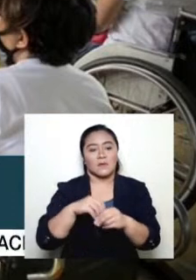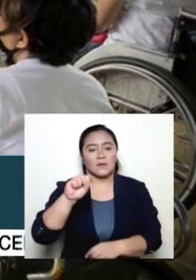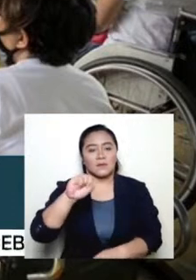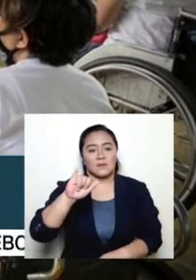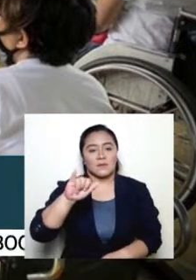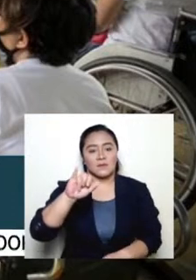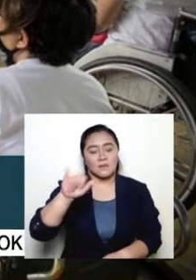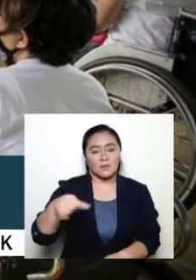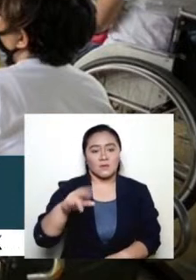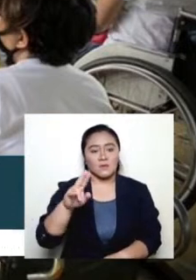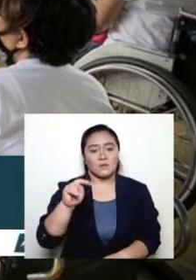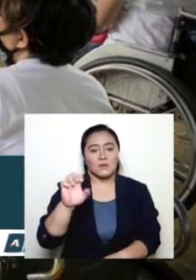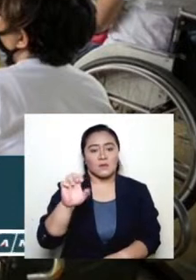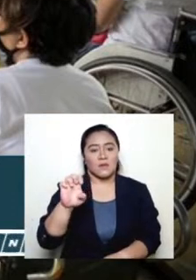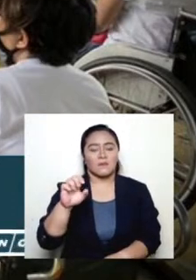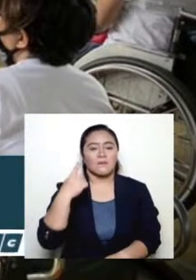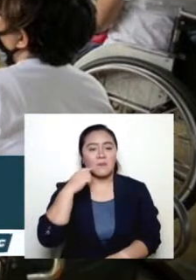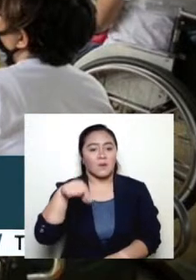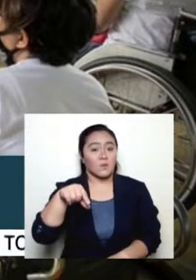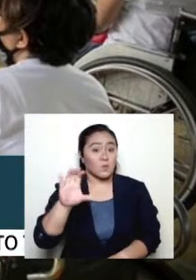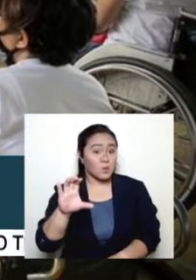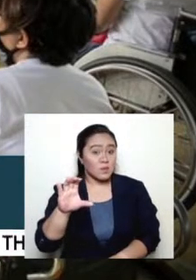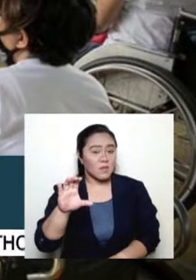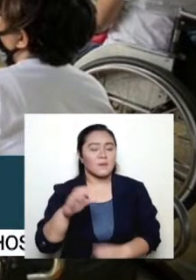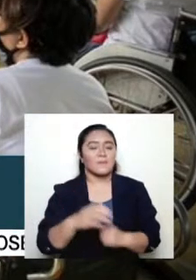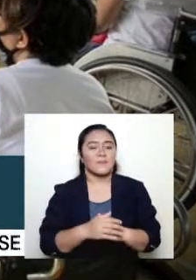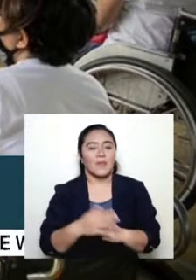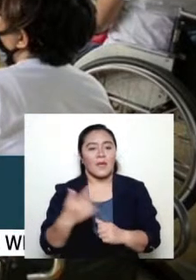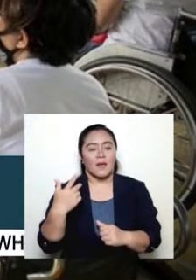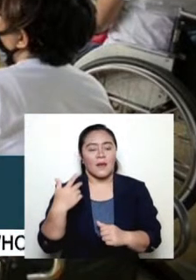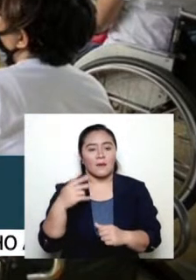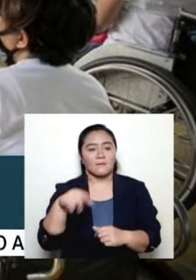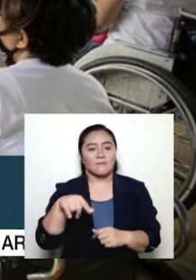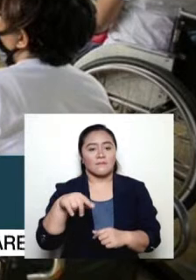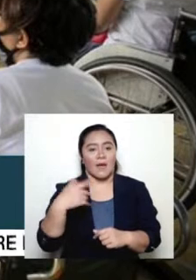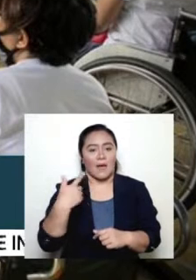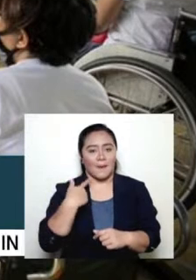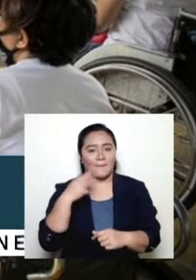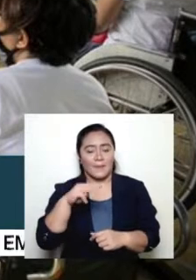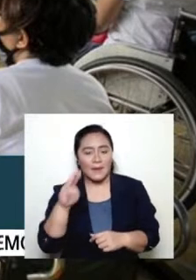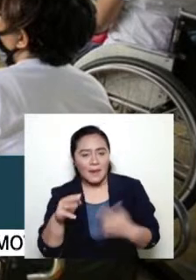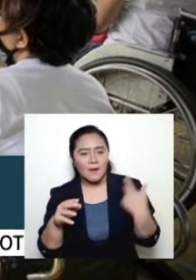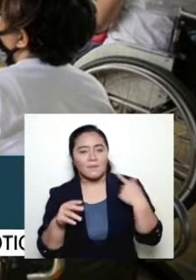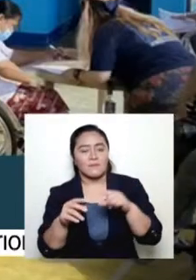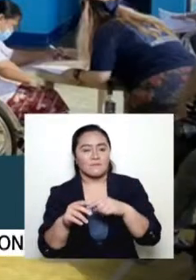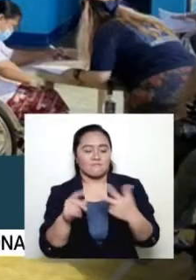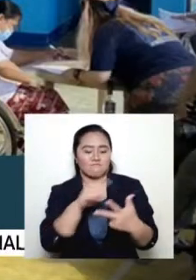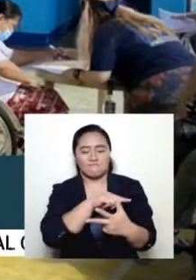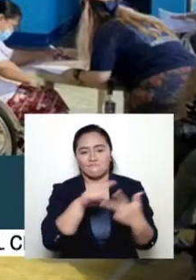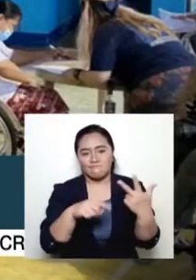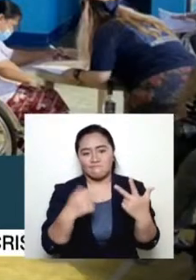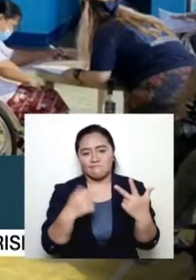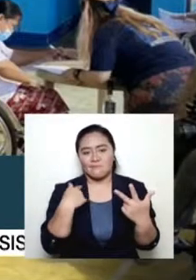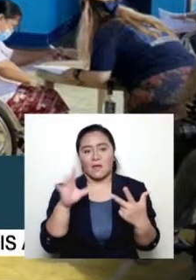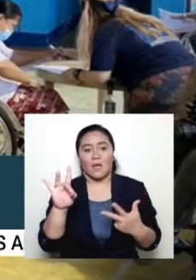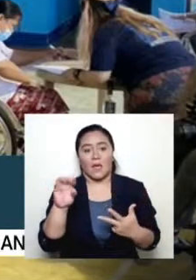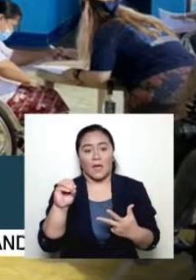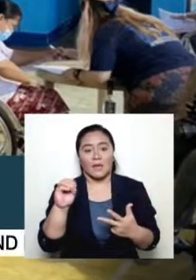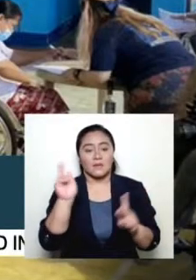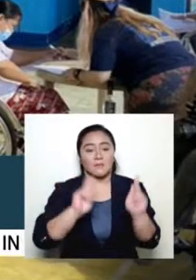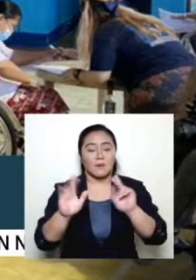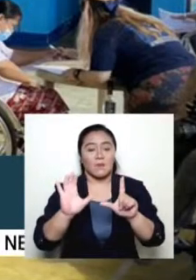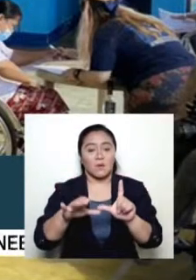Vocational Center in Quezon City. In Tahanang Walang Hagdan, 87 persons with disabilities will be voting come election